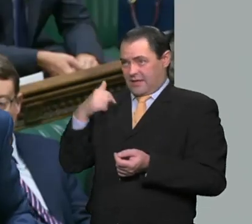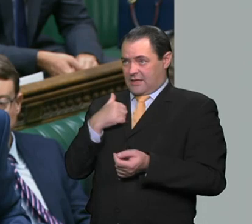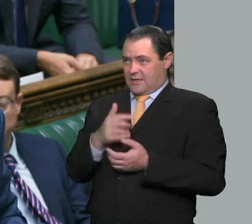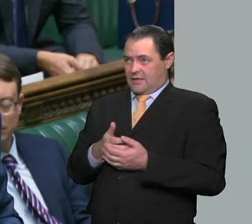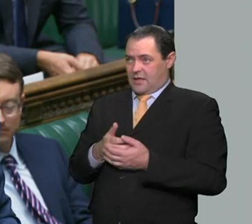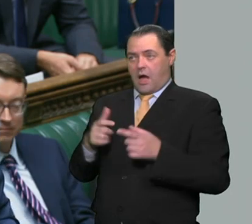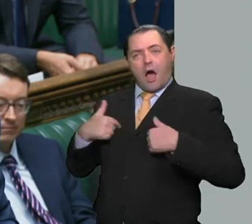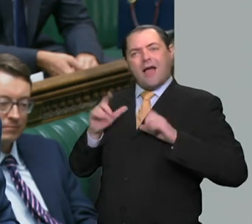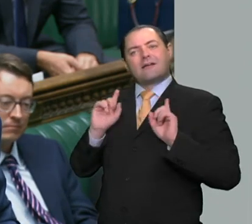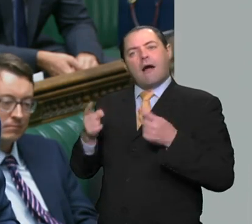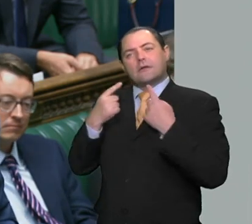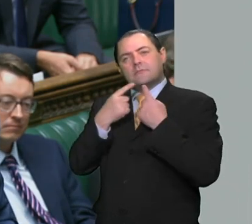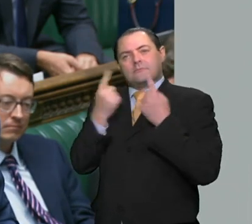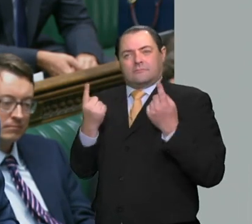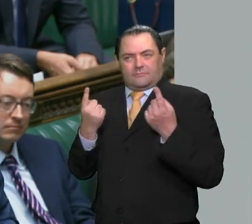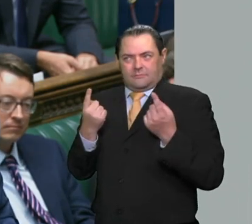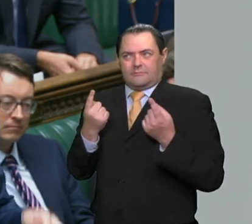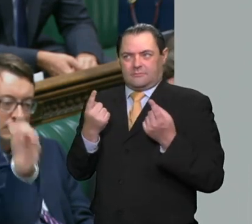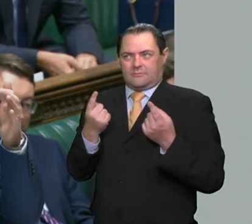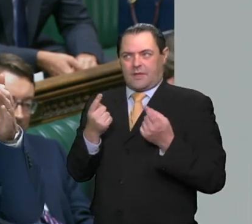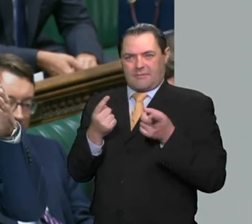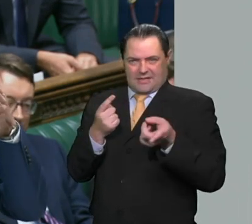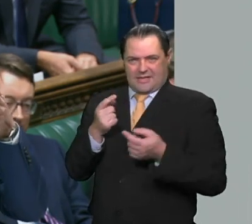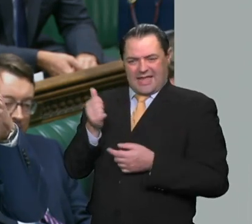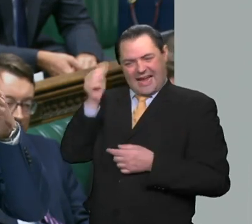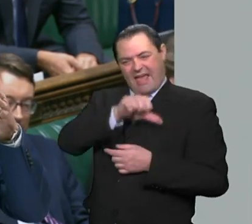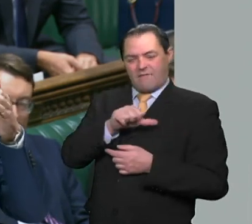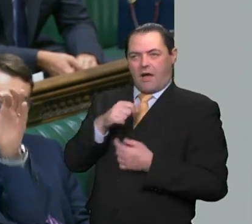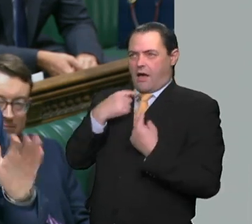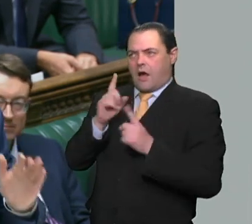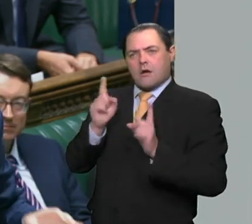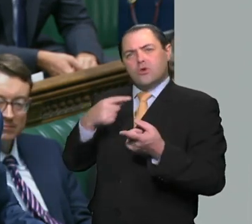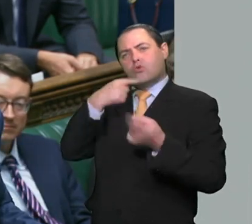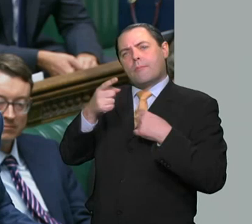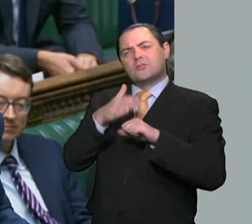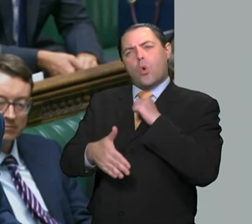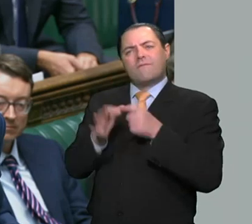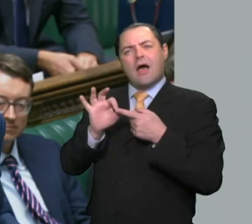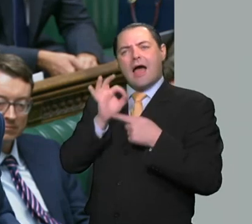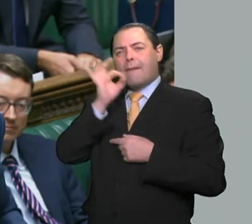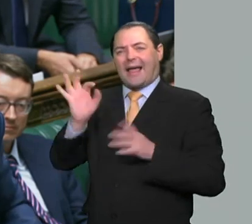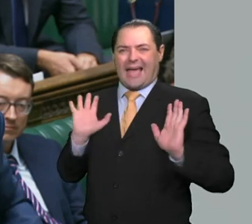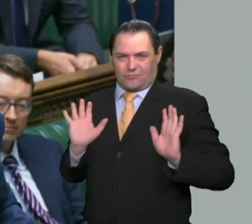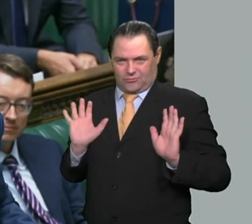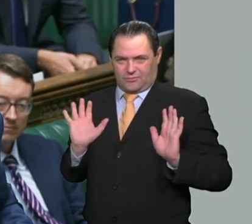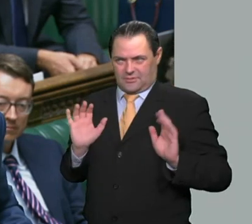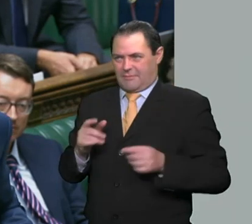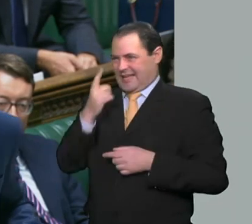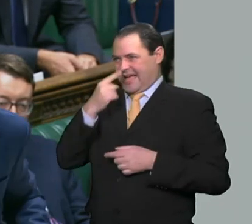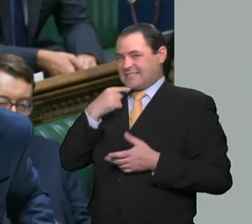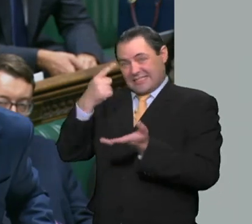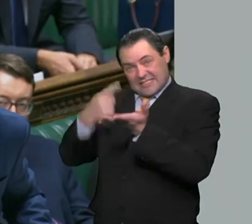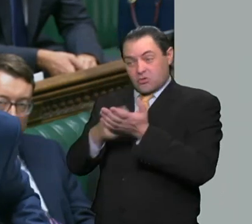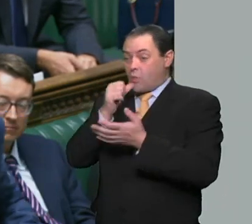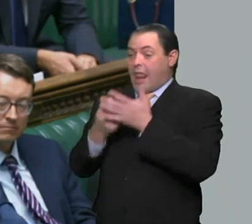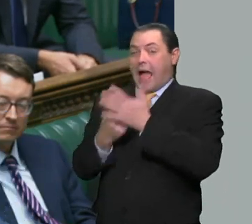notwithstanding the smart way that he's gone about his intervention, I can't comment on particular applications, but I can tell him there'll be a decision by the